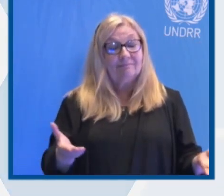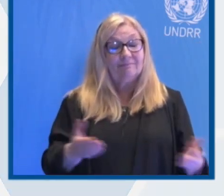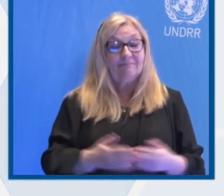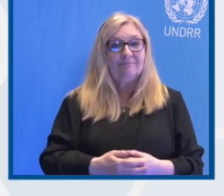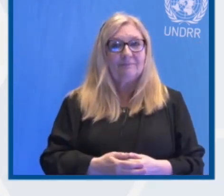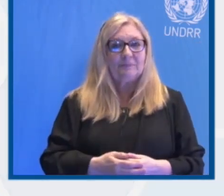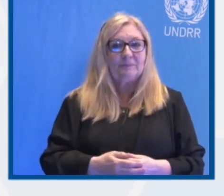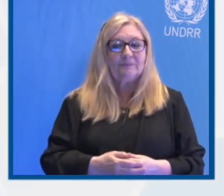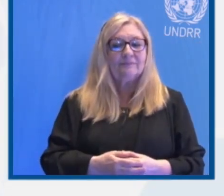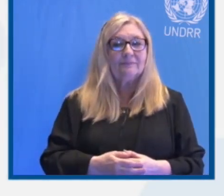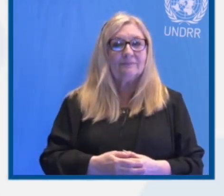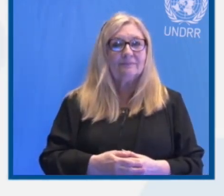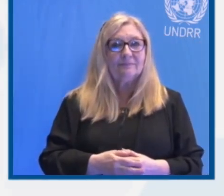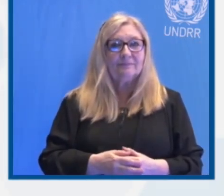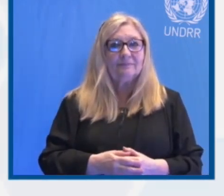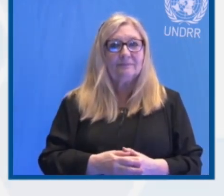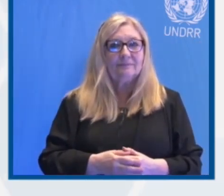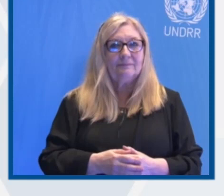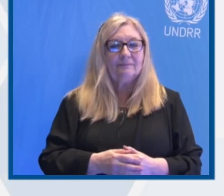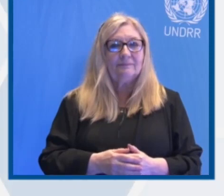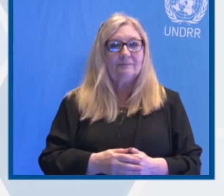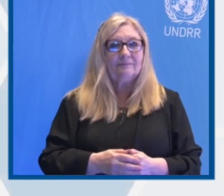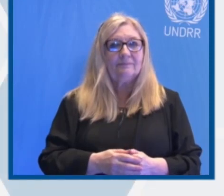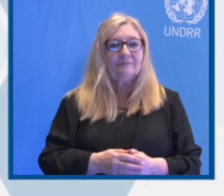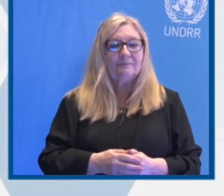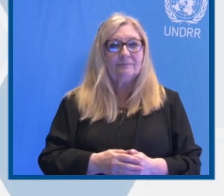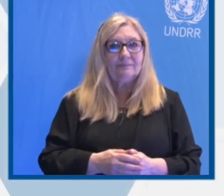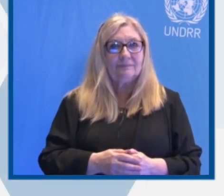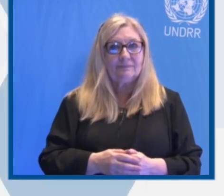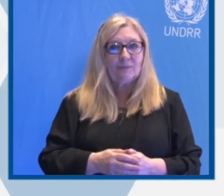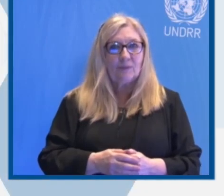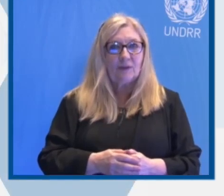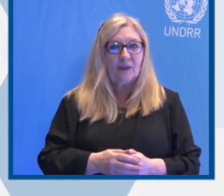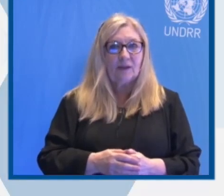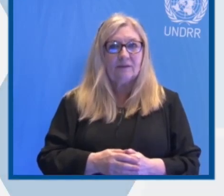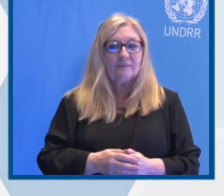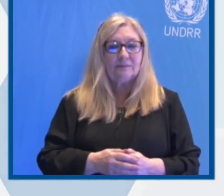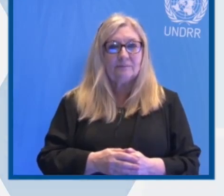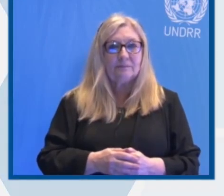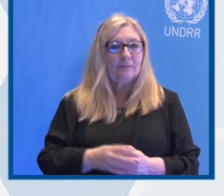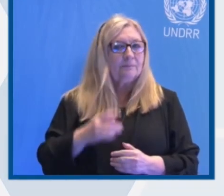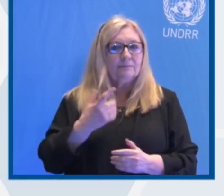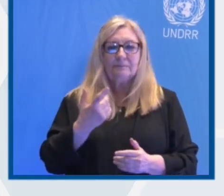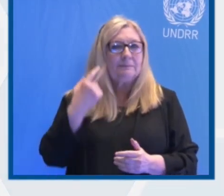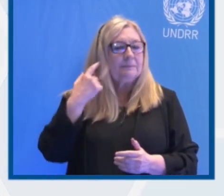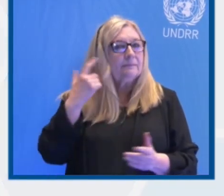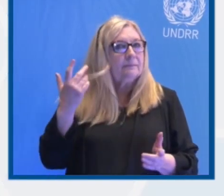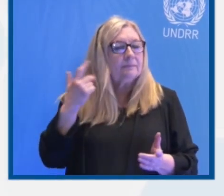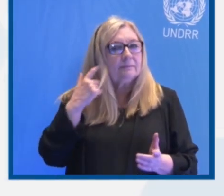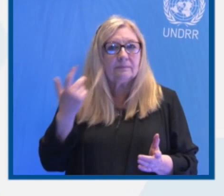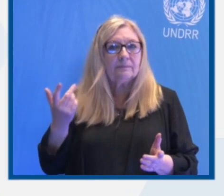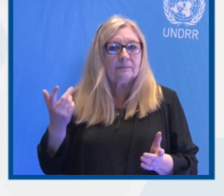much. I take this opportunity to thank you for the event, and also I want to read